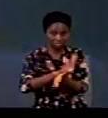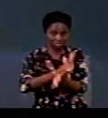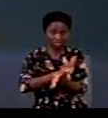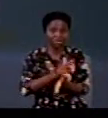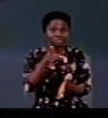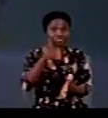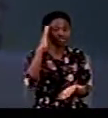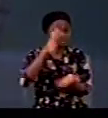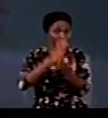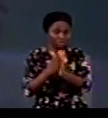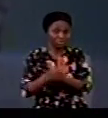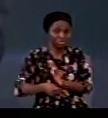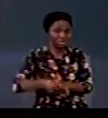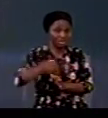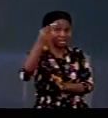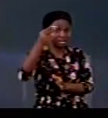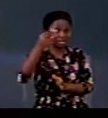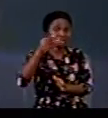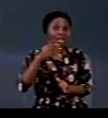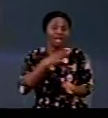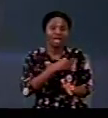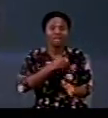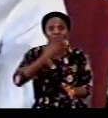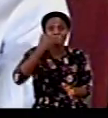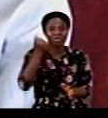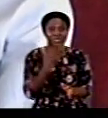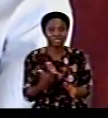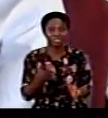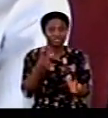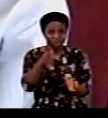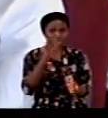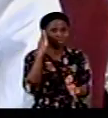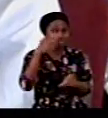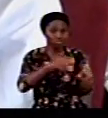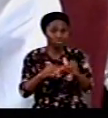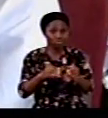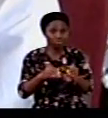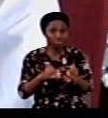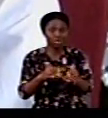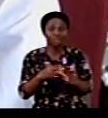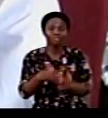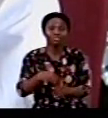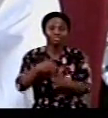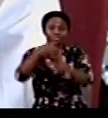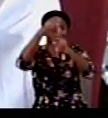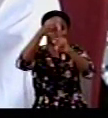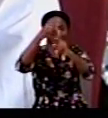fails in your life in Jesus' name.